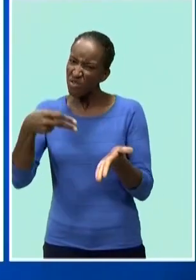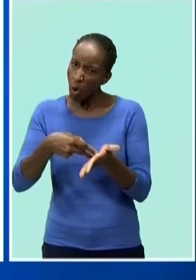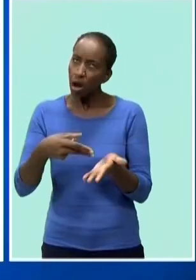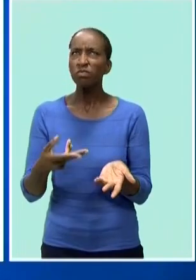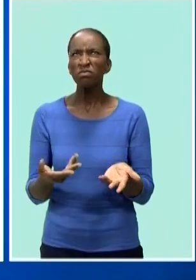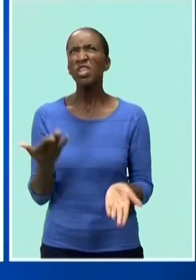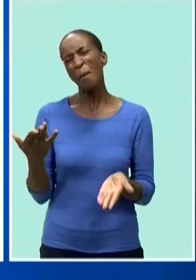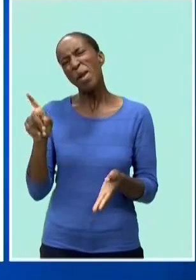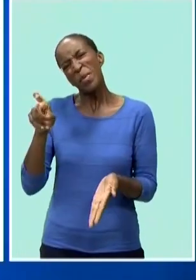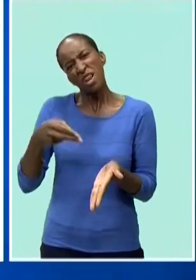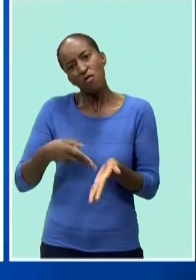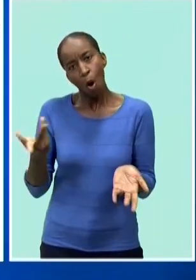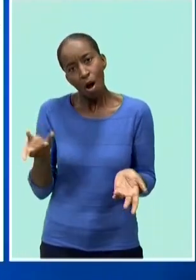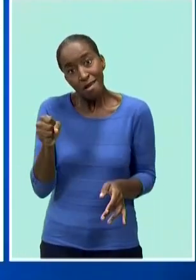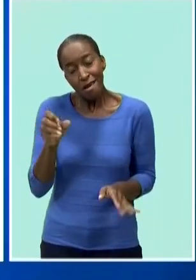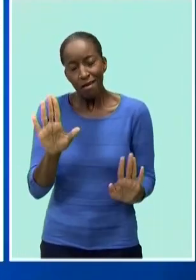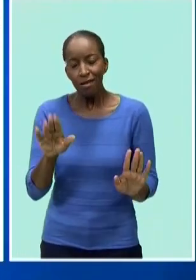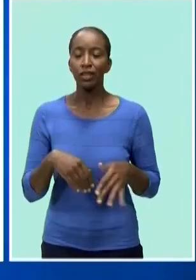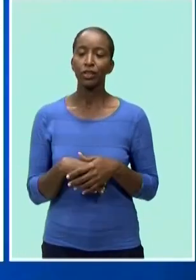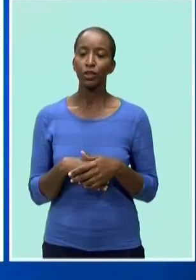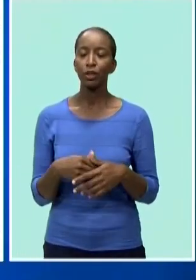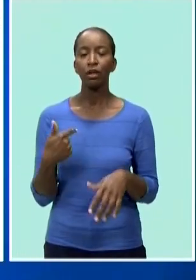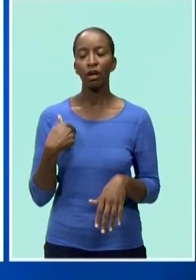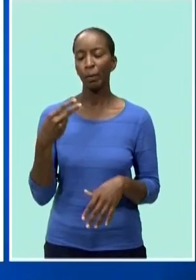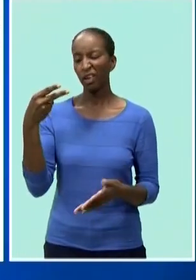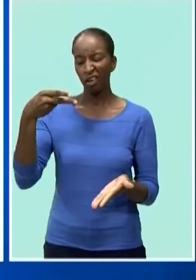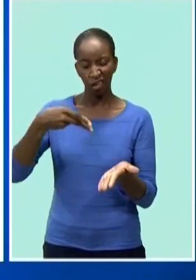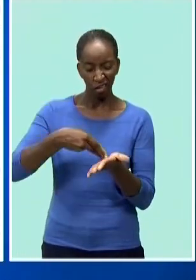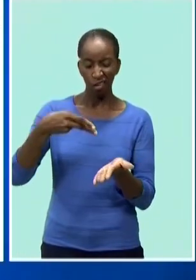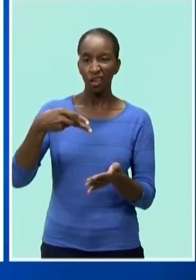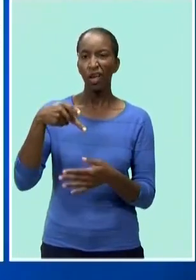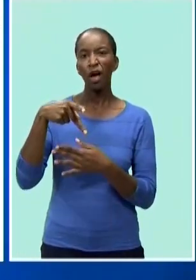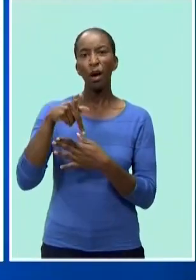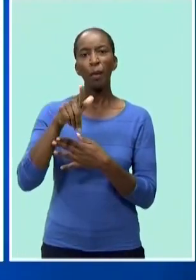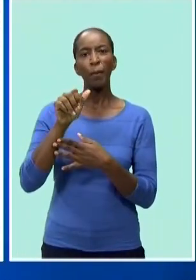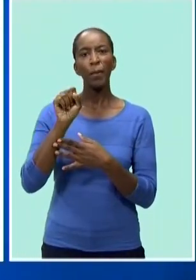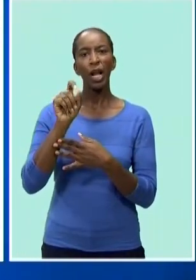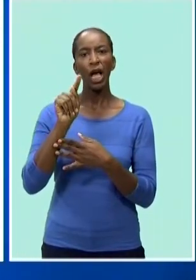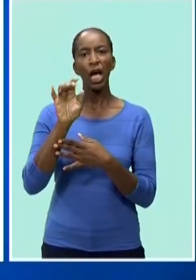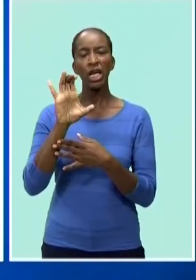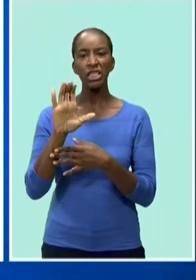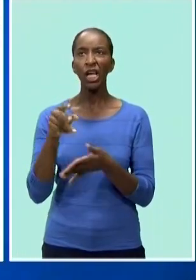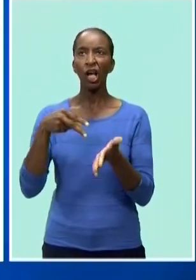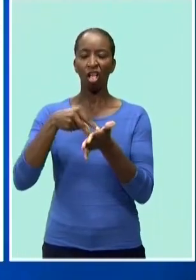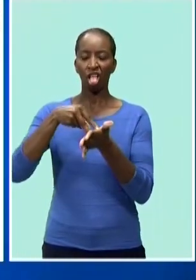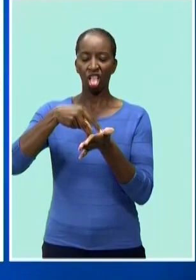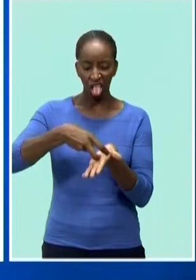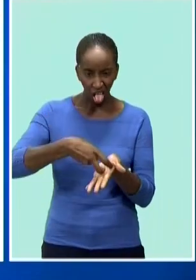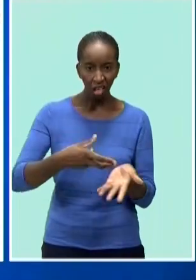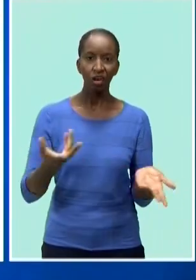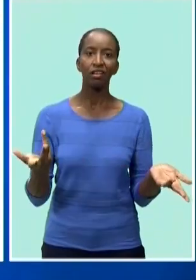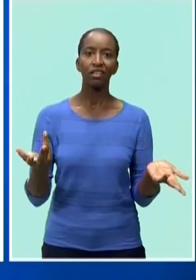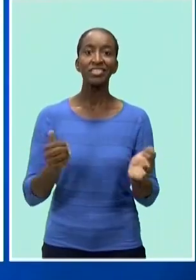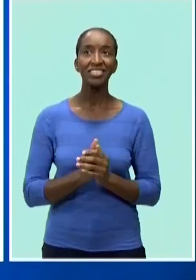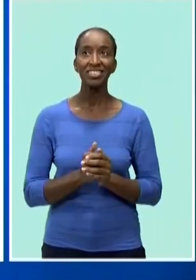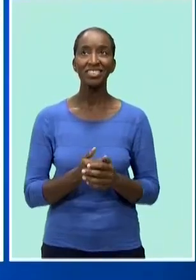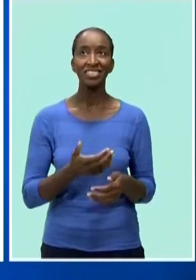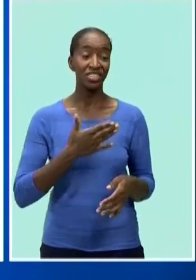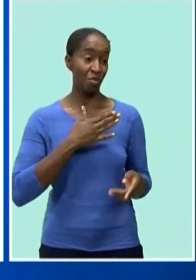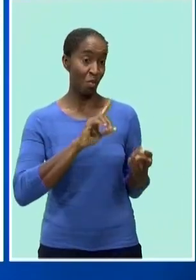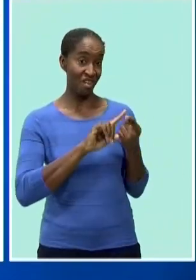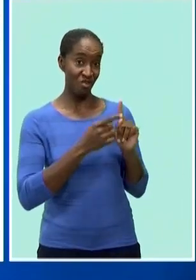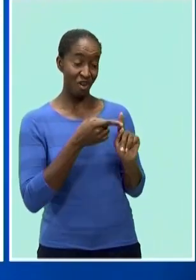fork. But I don't know about y'all, but I hate a plastic fork. You put it in certain things and then it goes like this. You know, like my friend here, she walks with